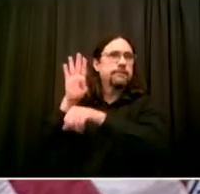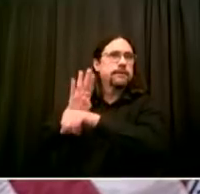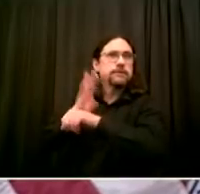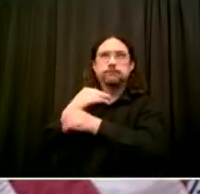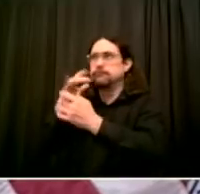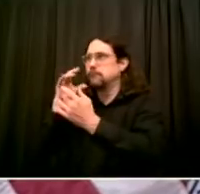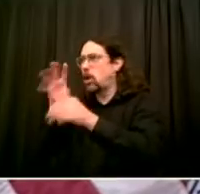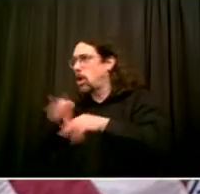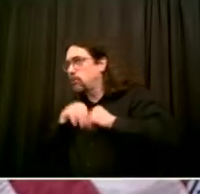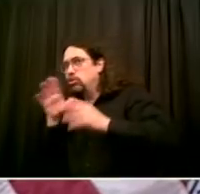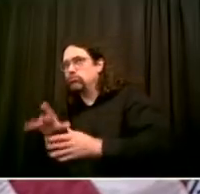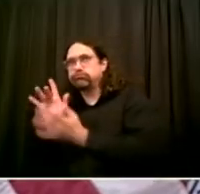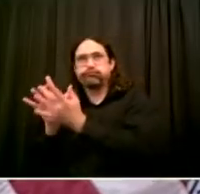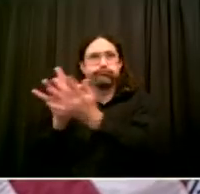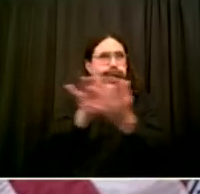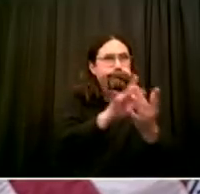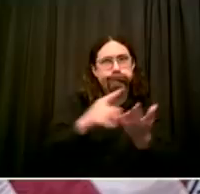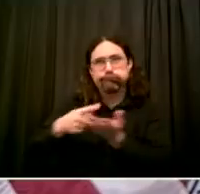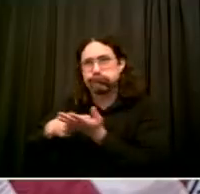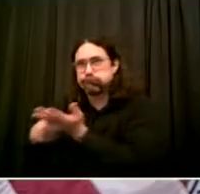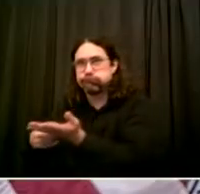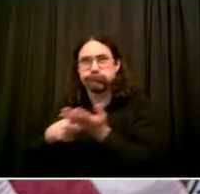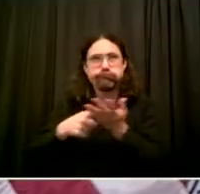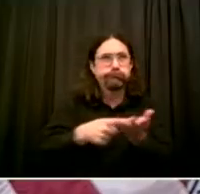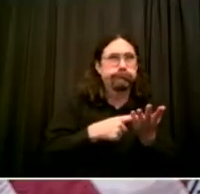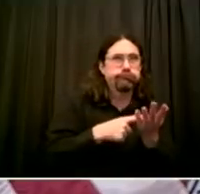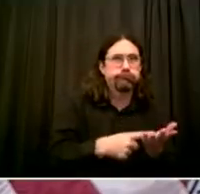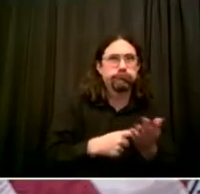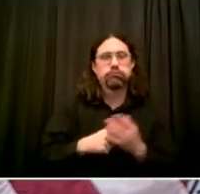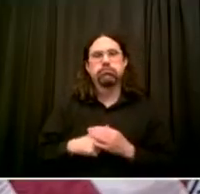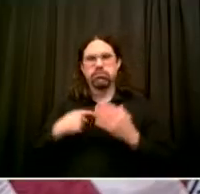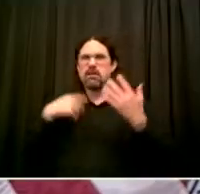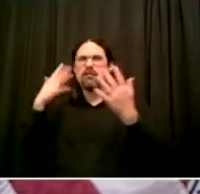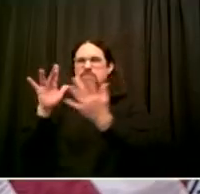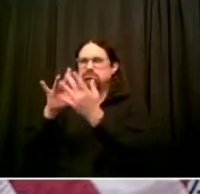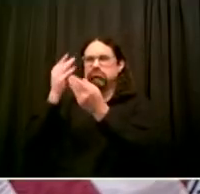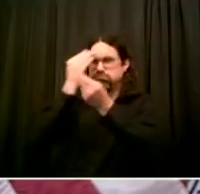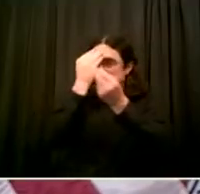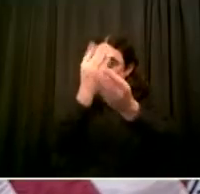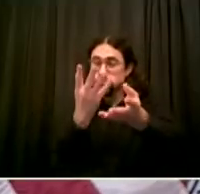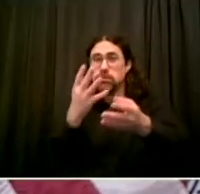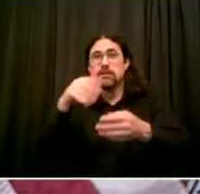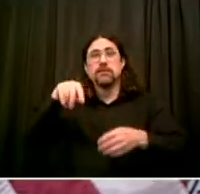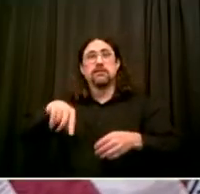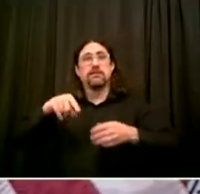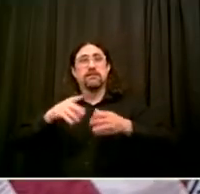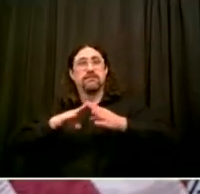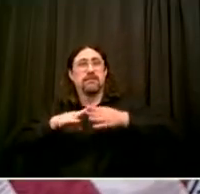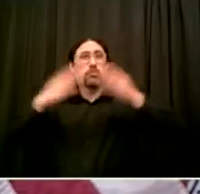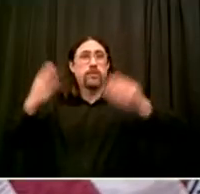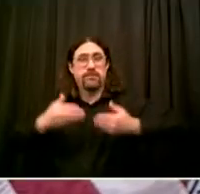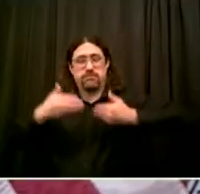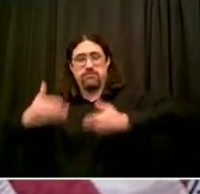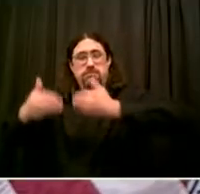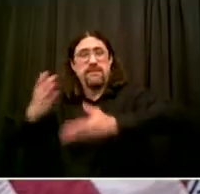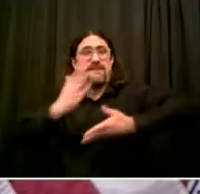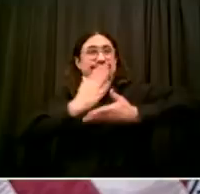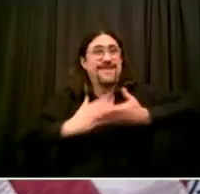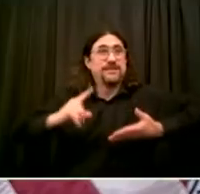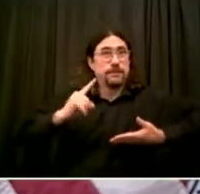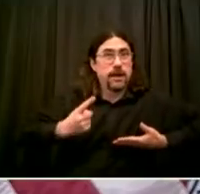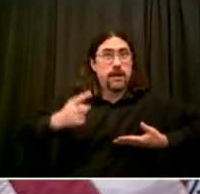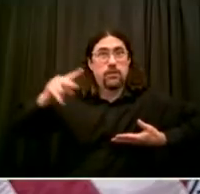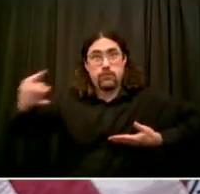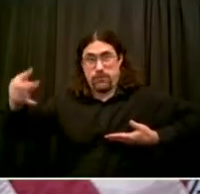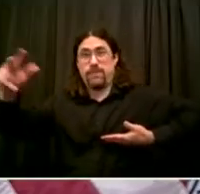right now we are on track with phase 1 to begin in the first or second week of June. But we are looking